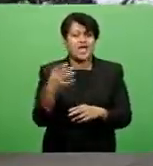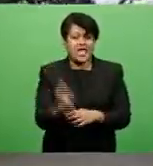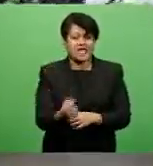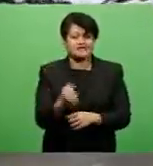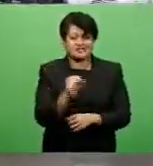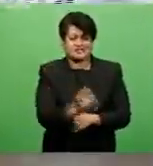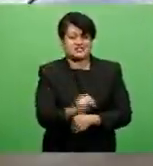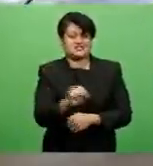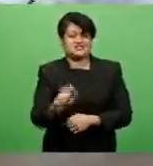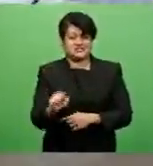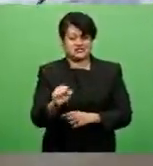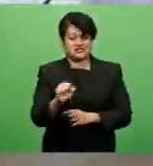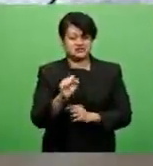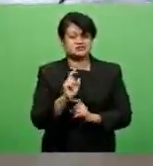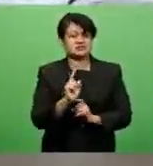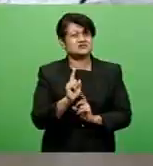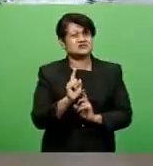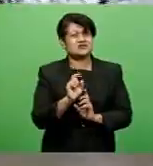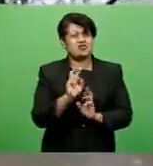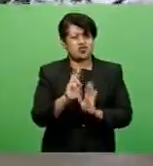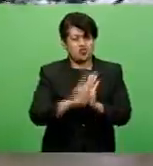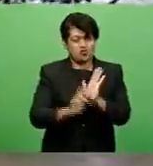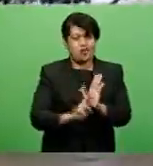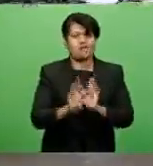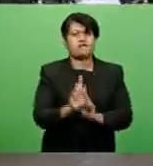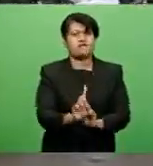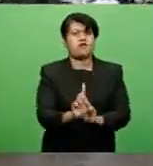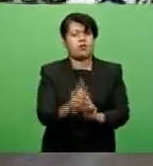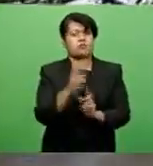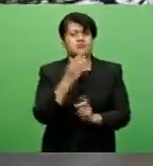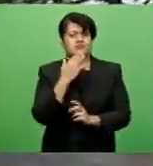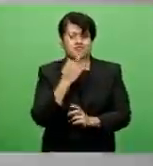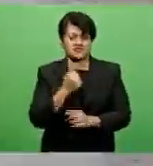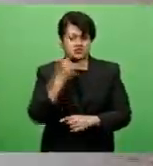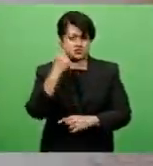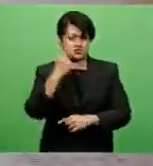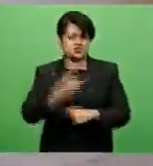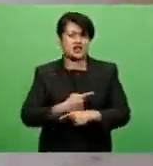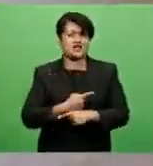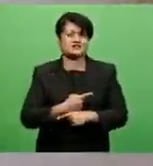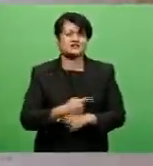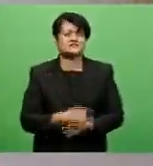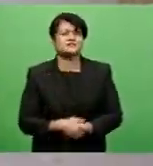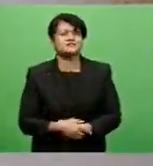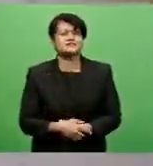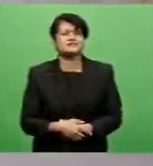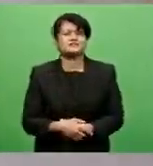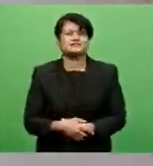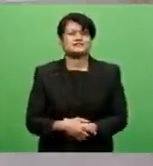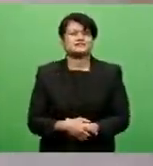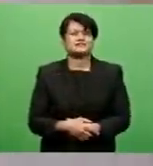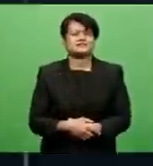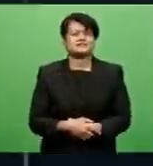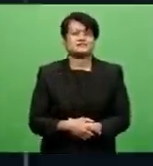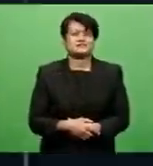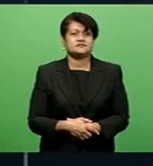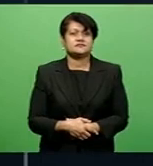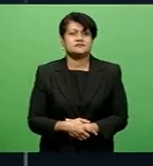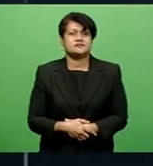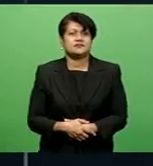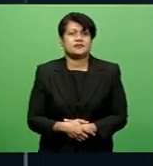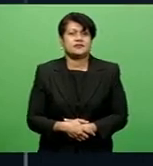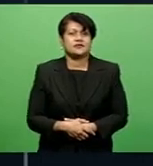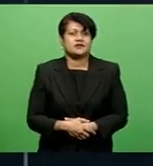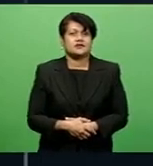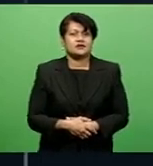measures, with heavy rain expected to continue throughout the night. Josiah Nanunga, FBC News.